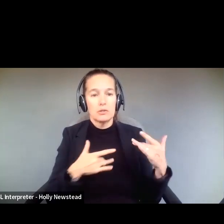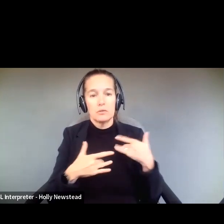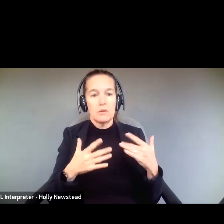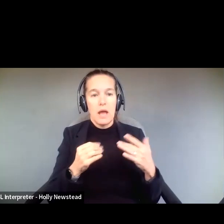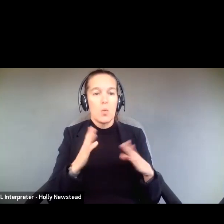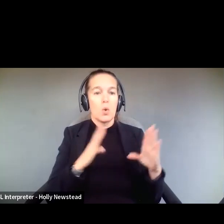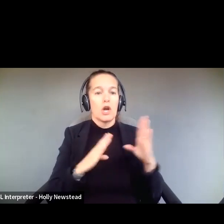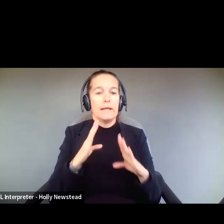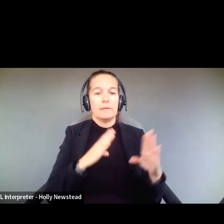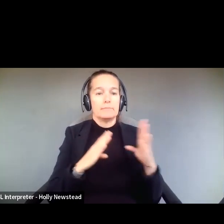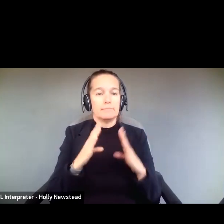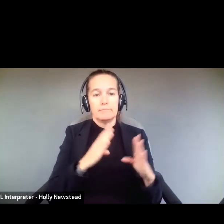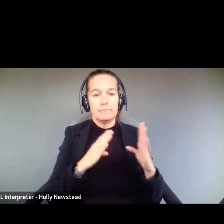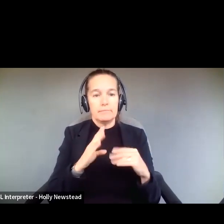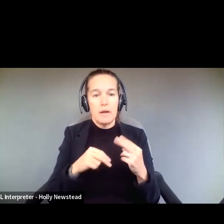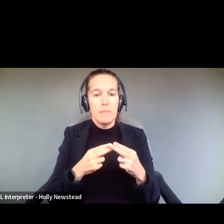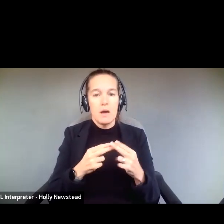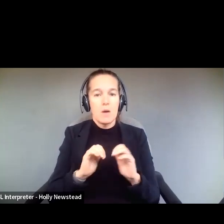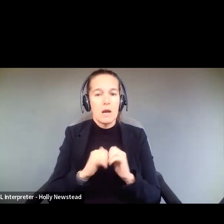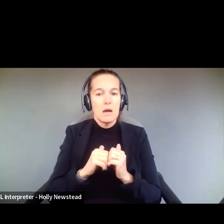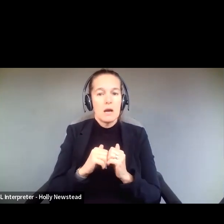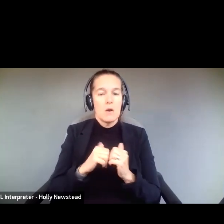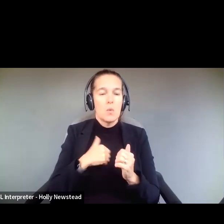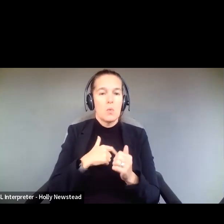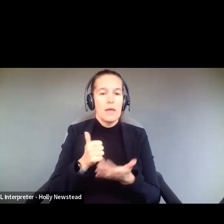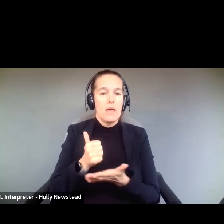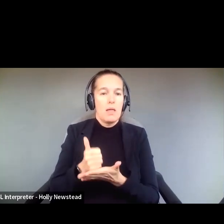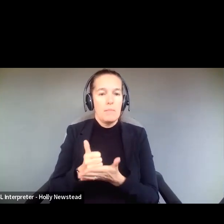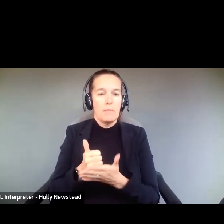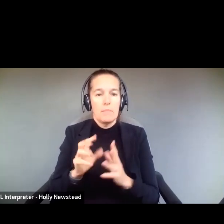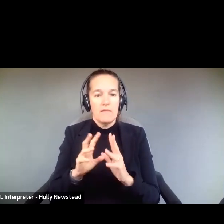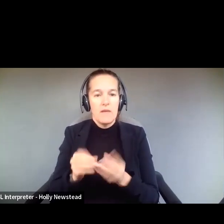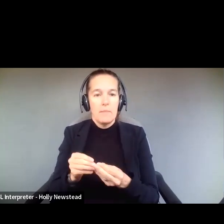worry about how we help families